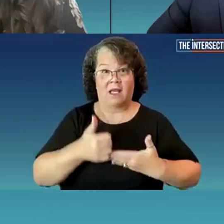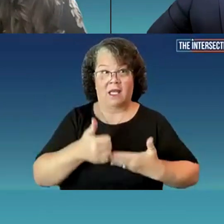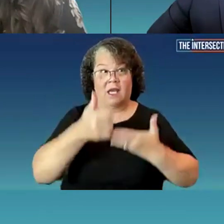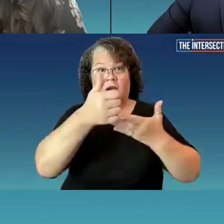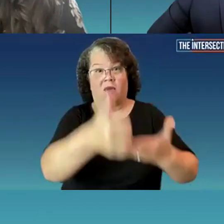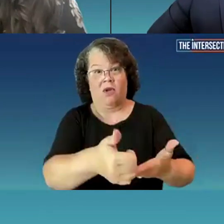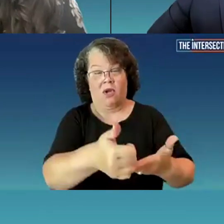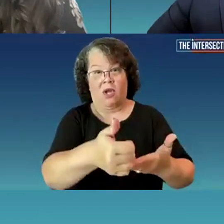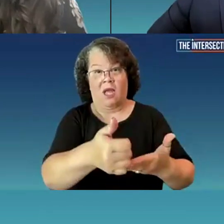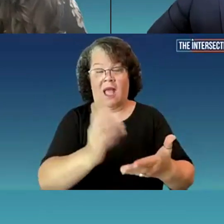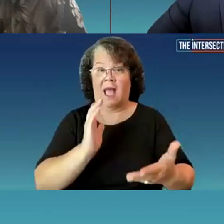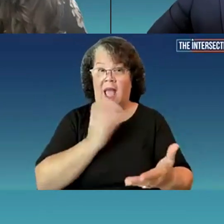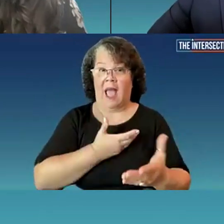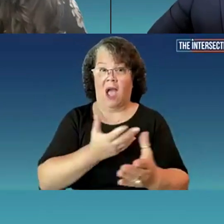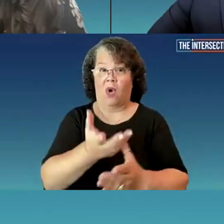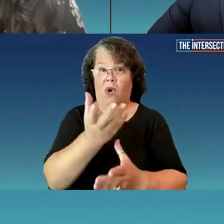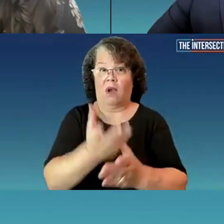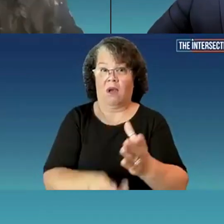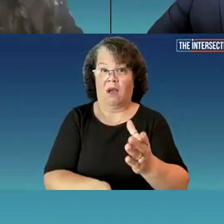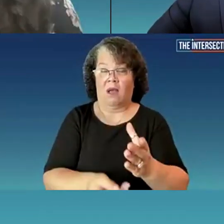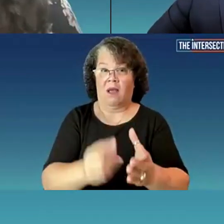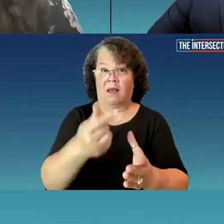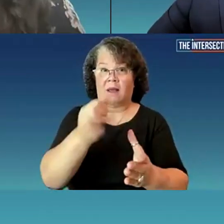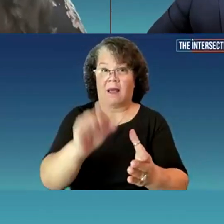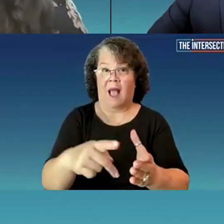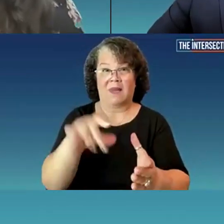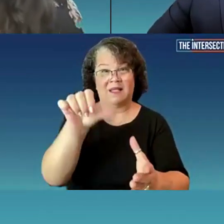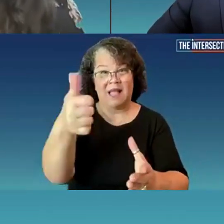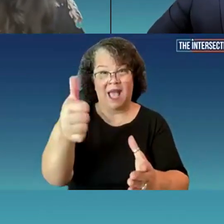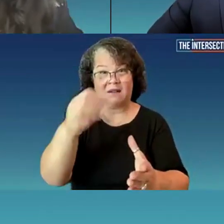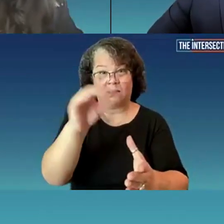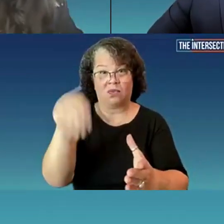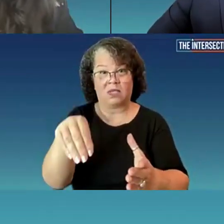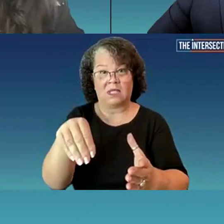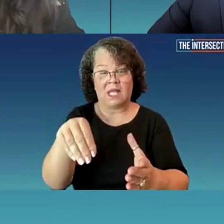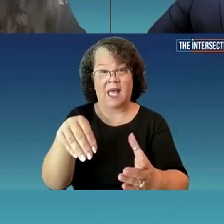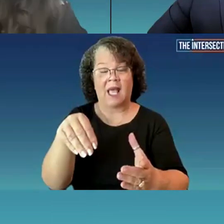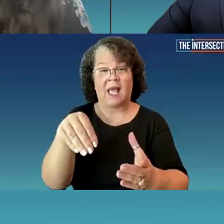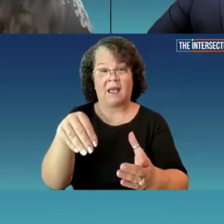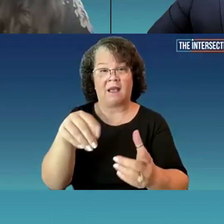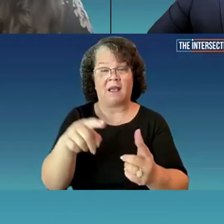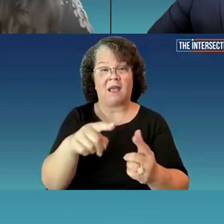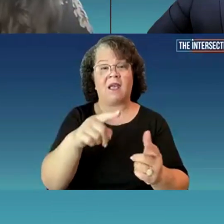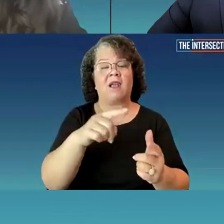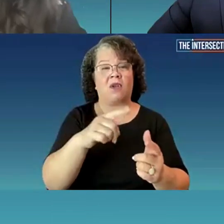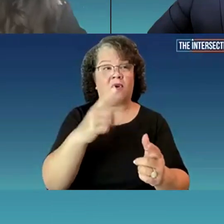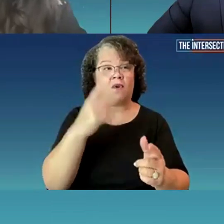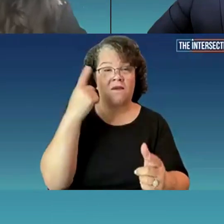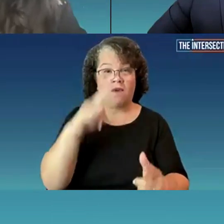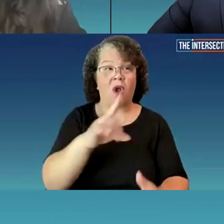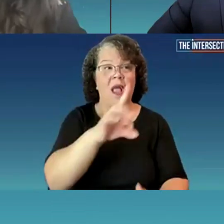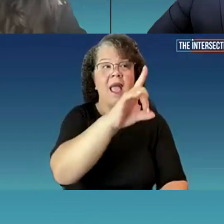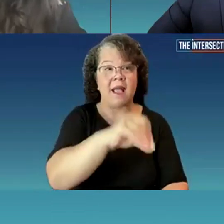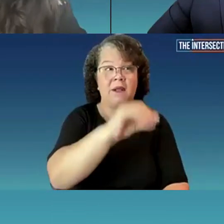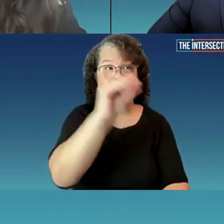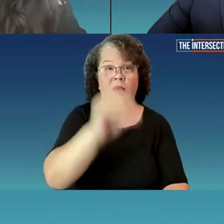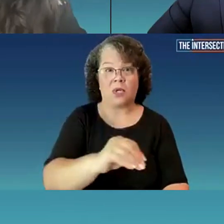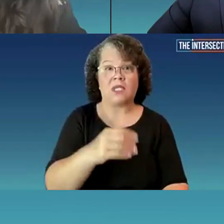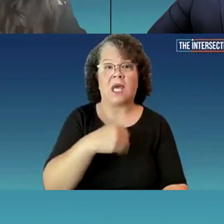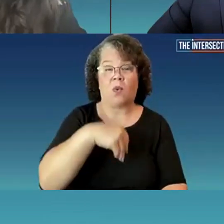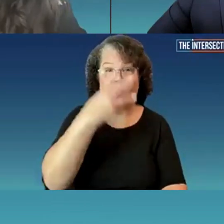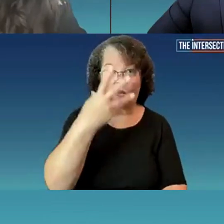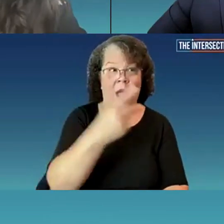10% gap of 80-ish percent-ish completion of care for white cancer patients who were curable. So